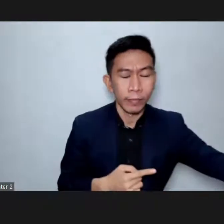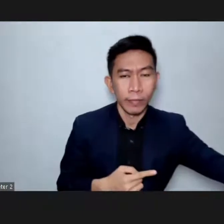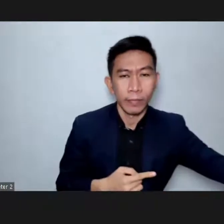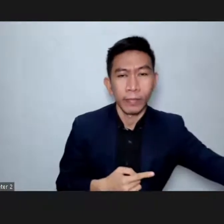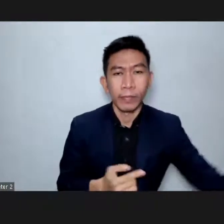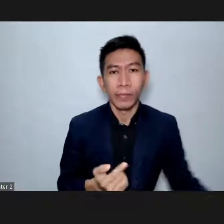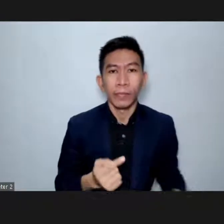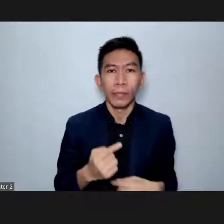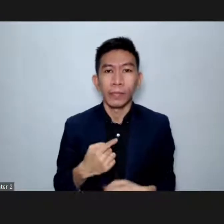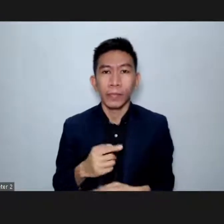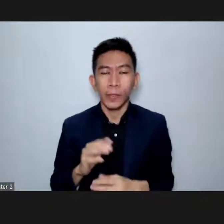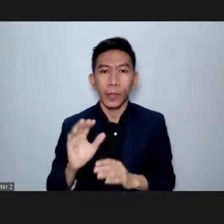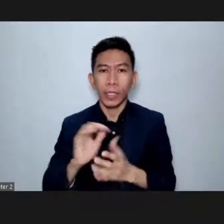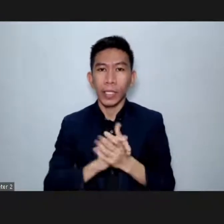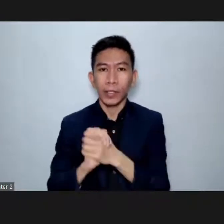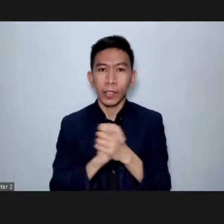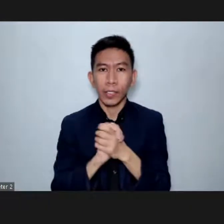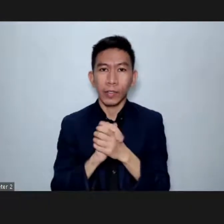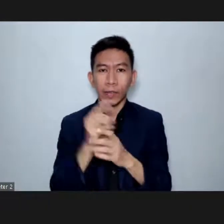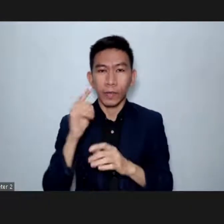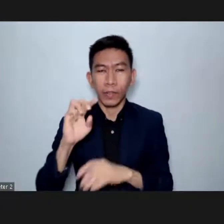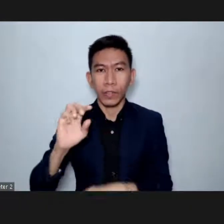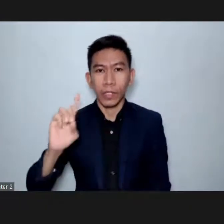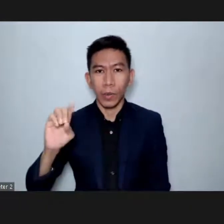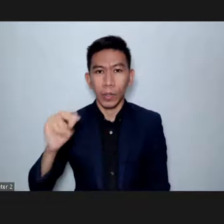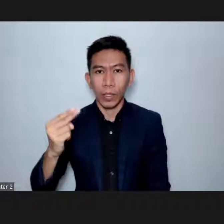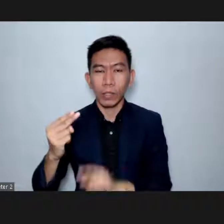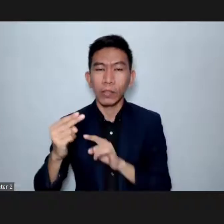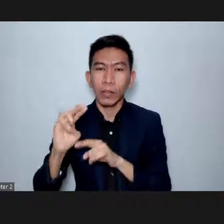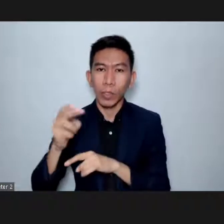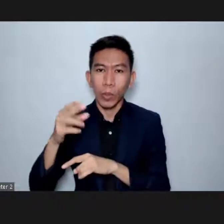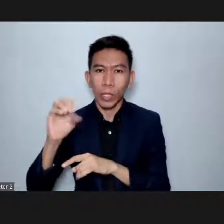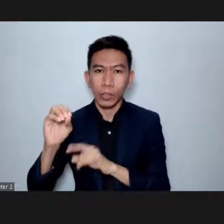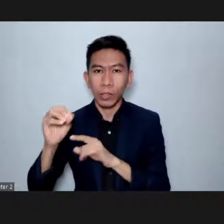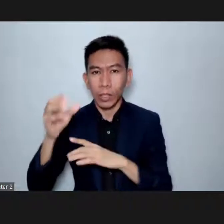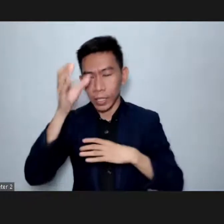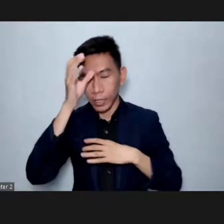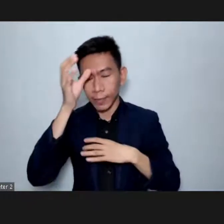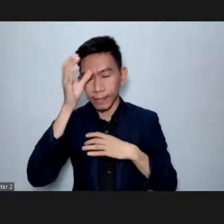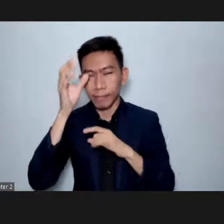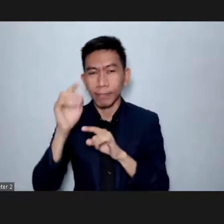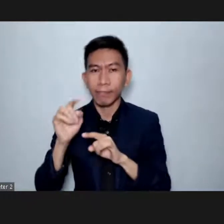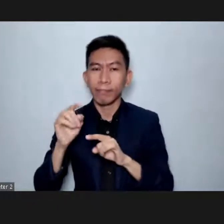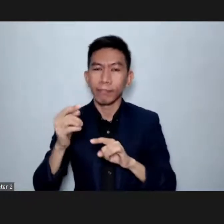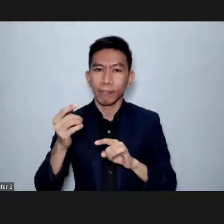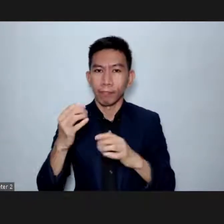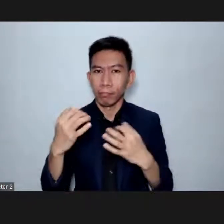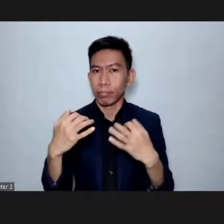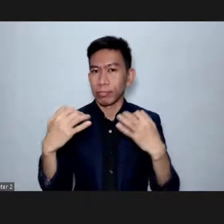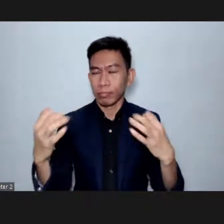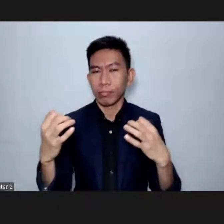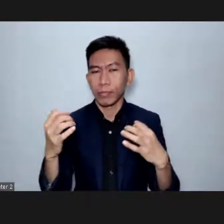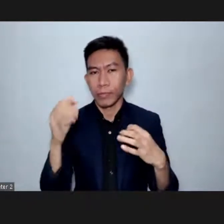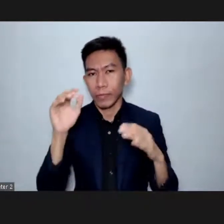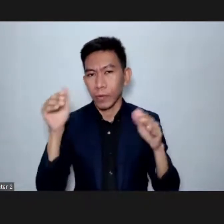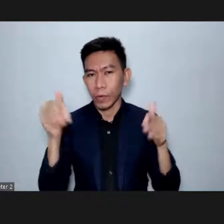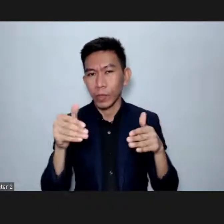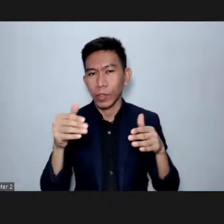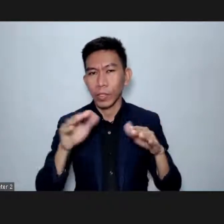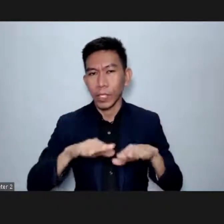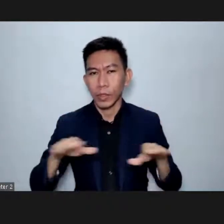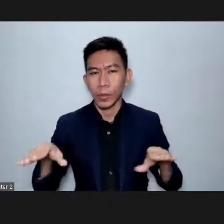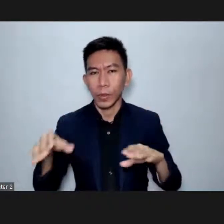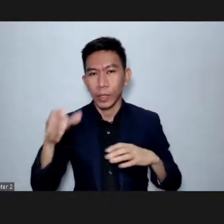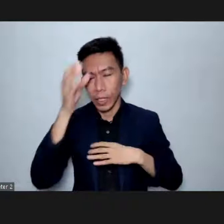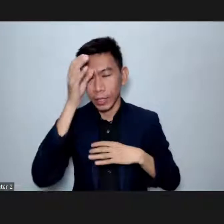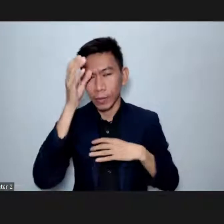for mounting this first DOH-WHO Cancer Stakeholders Summit with special focus on childhood cancer.